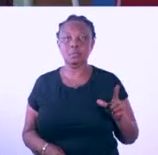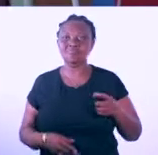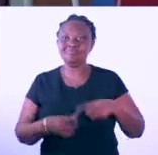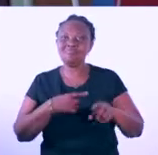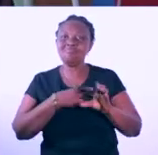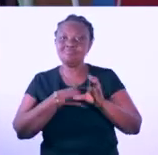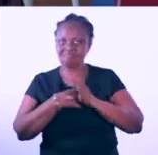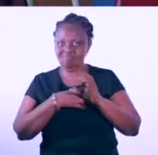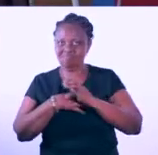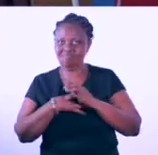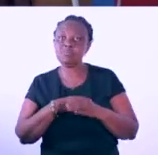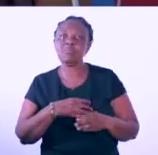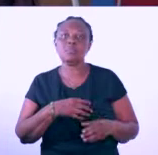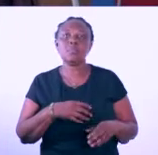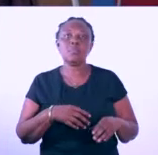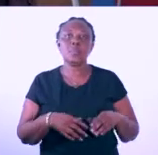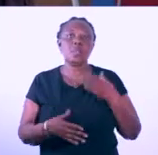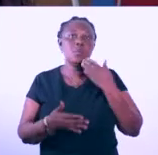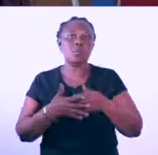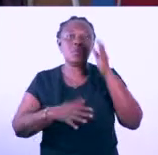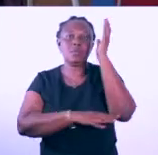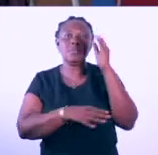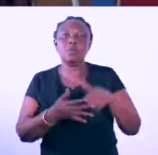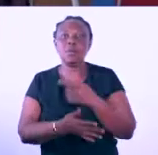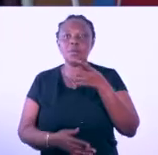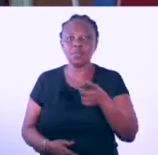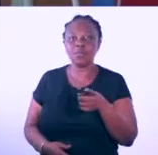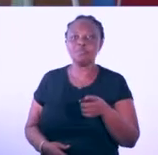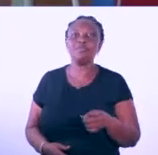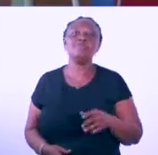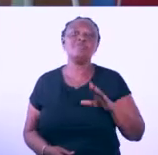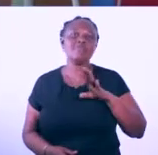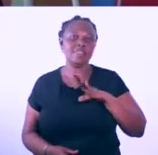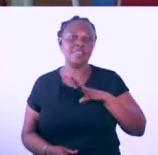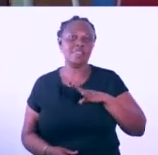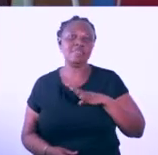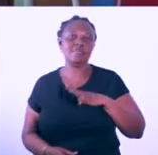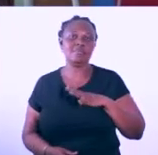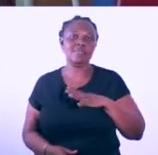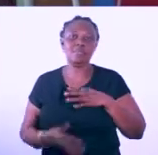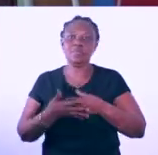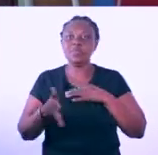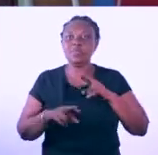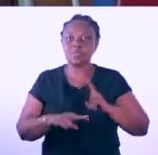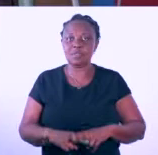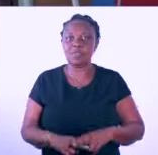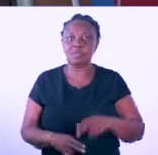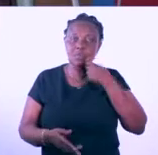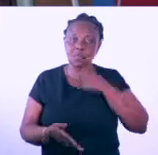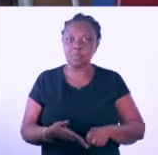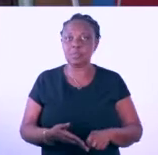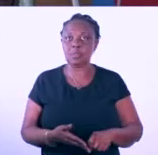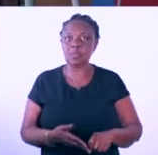Good afternoon, sir. Good afternoon. How are you? Good. Before you sit down, put down your